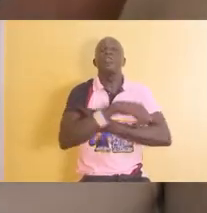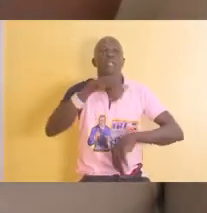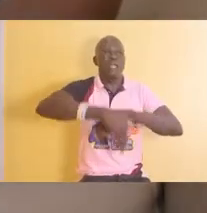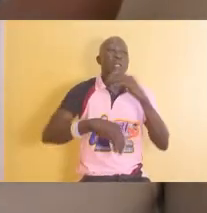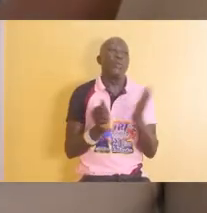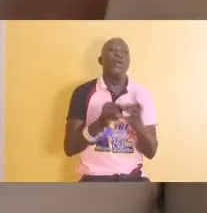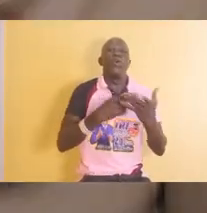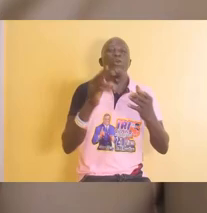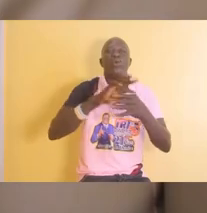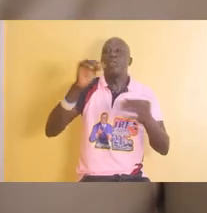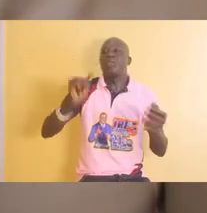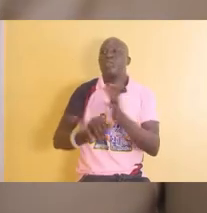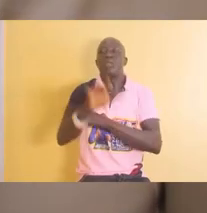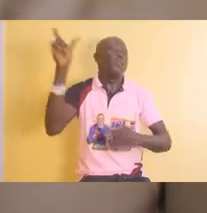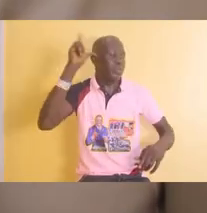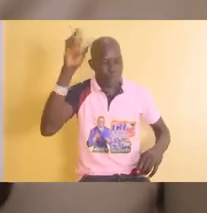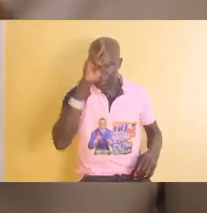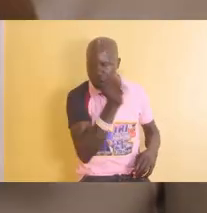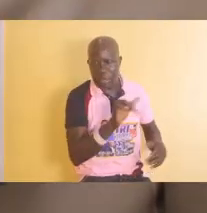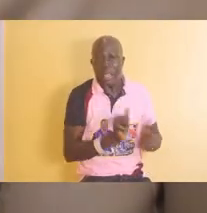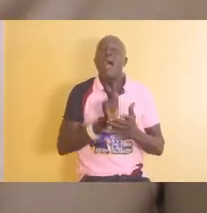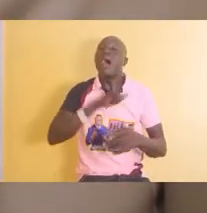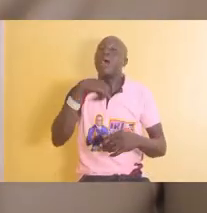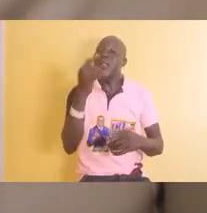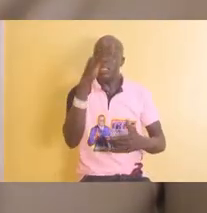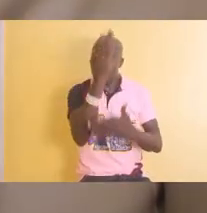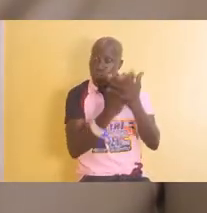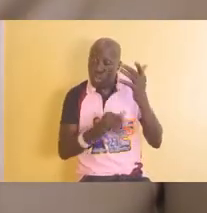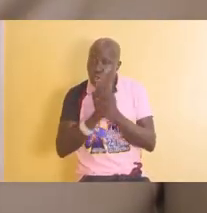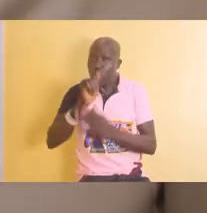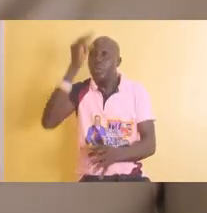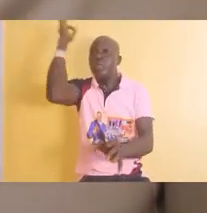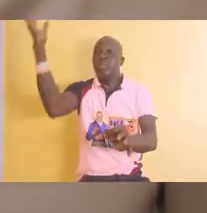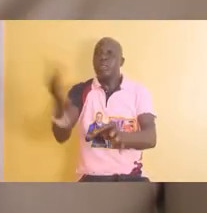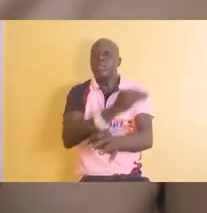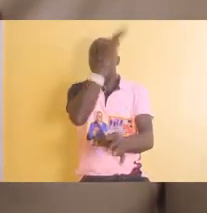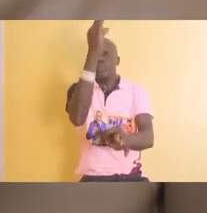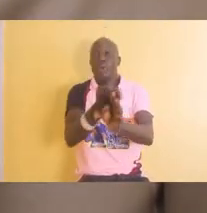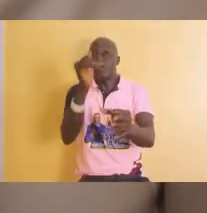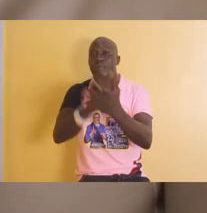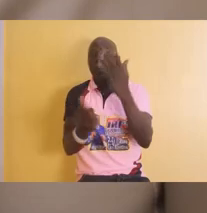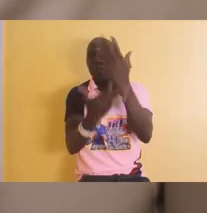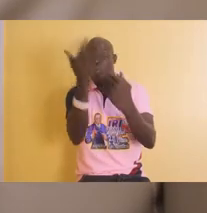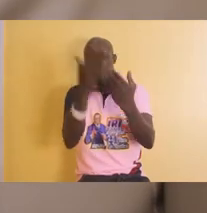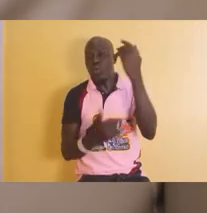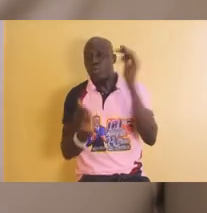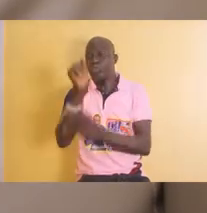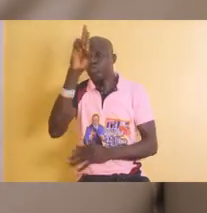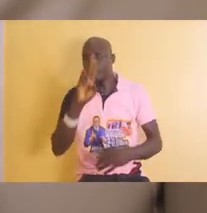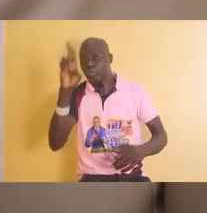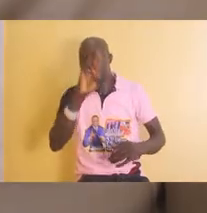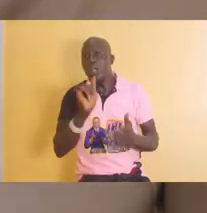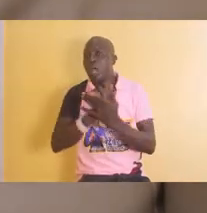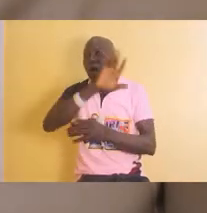oru e meme money this night of Holy Ghost help for me sir this is to me sir mo ti so nipa awon apere baba ti apere I talk about all the symbol of faith we want to use gbogbo e na ti lo I will